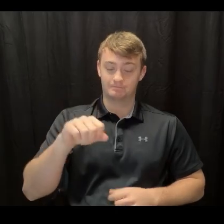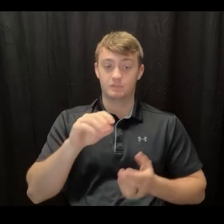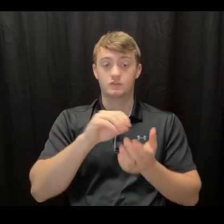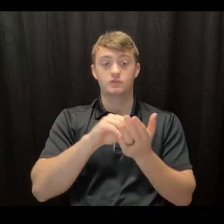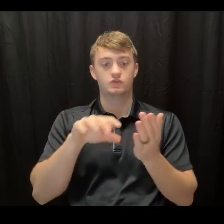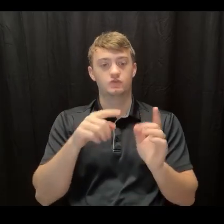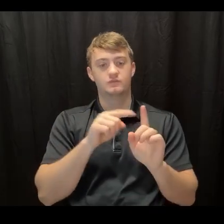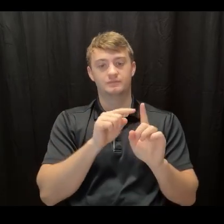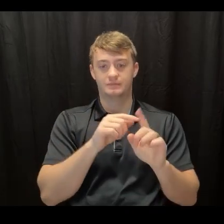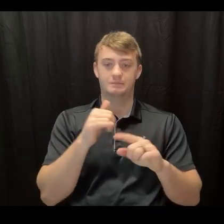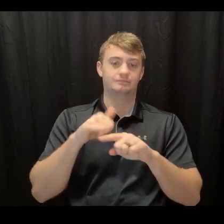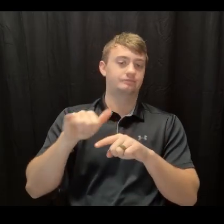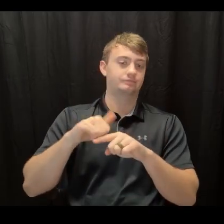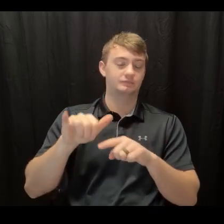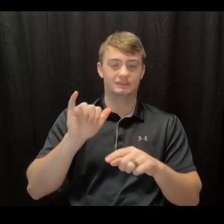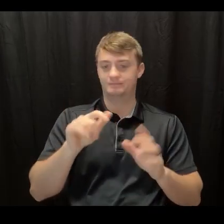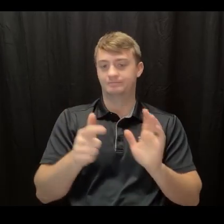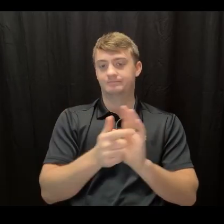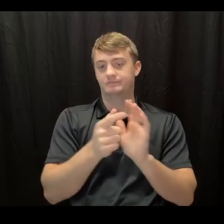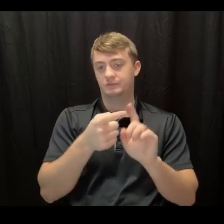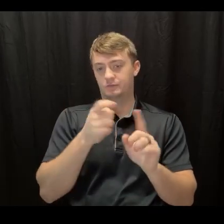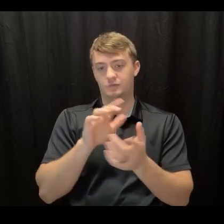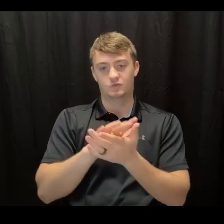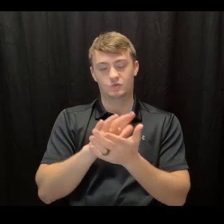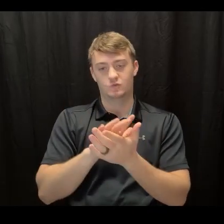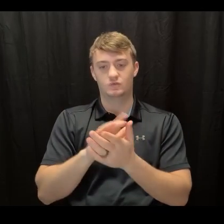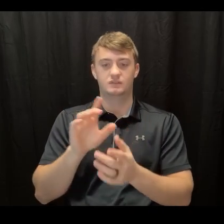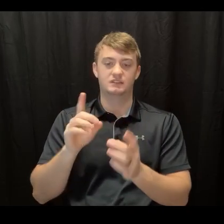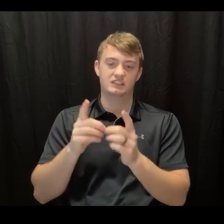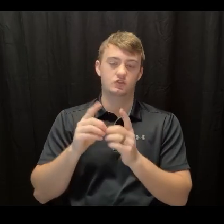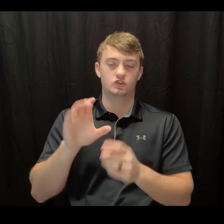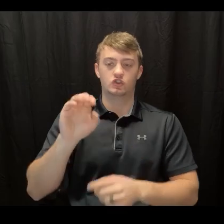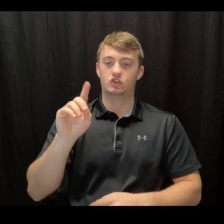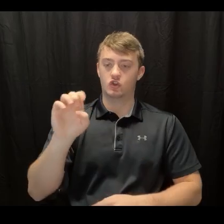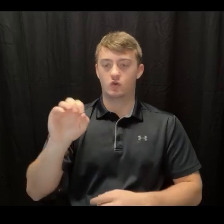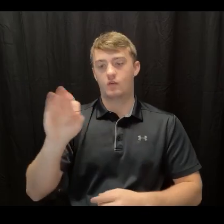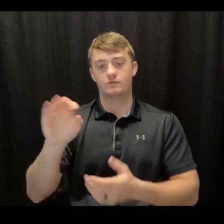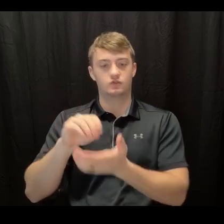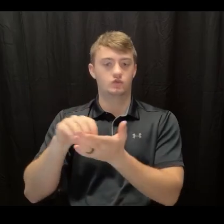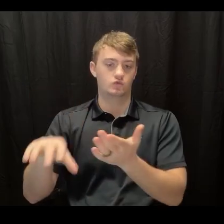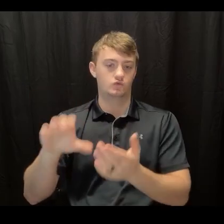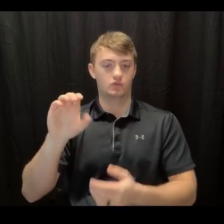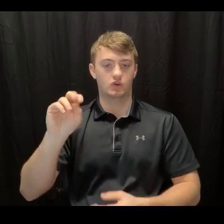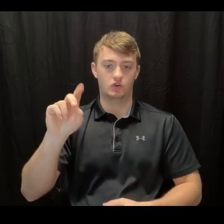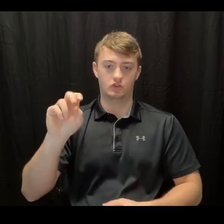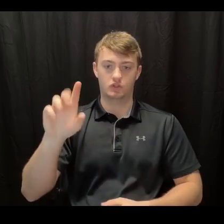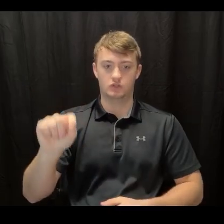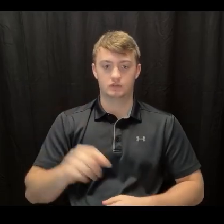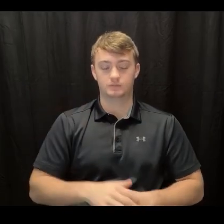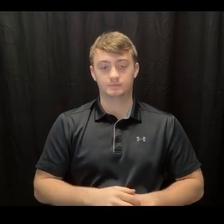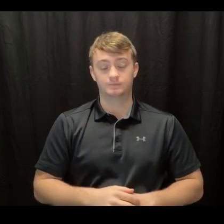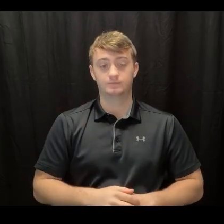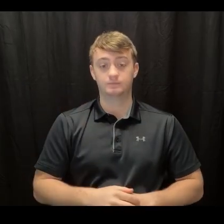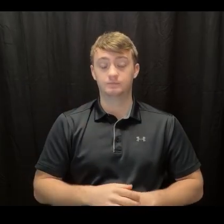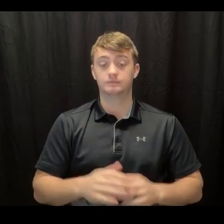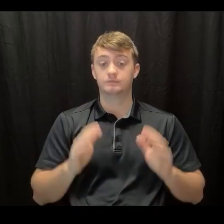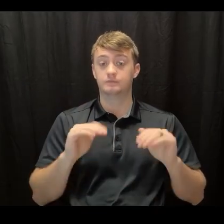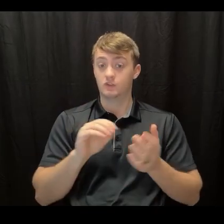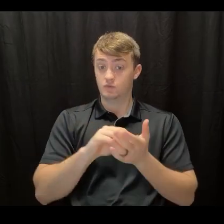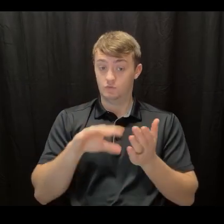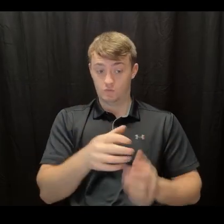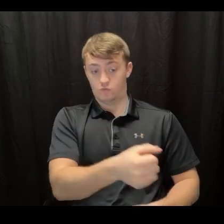Yes. The student used profanity, which is prohibited by the school or district's code of student conduct. Was